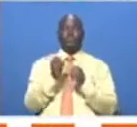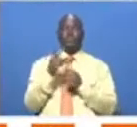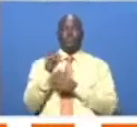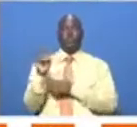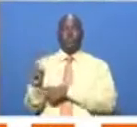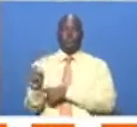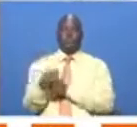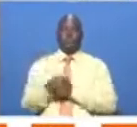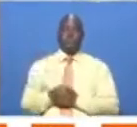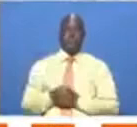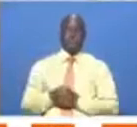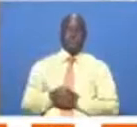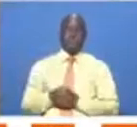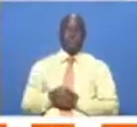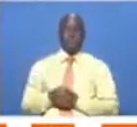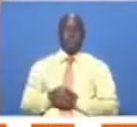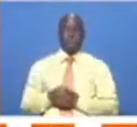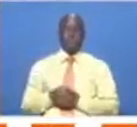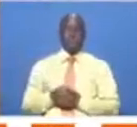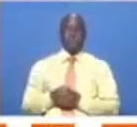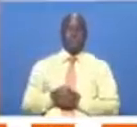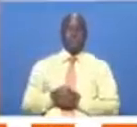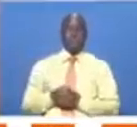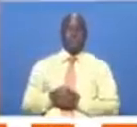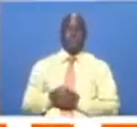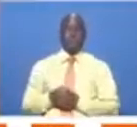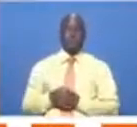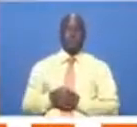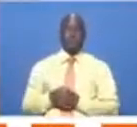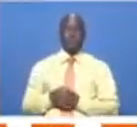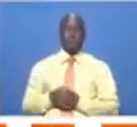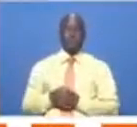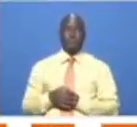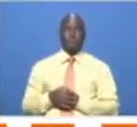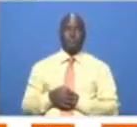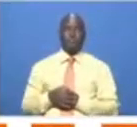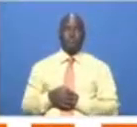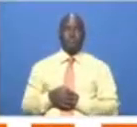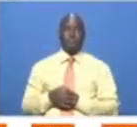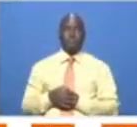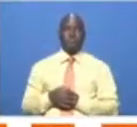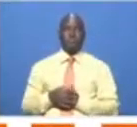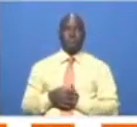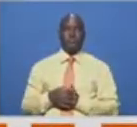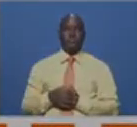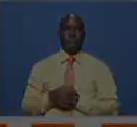2020. Melia Kisenya, K24 TV.